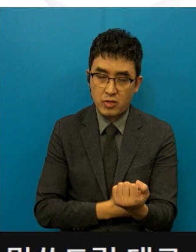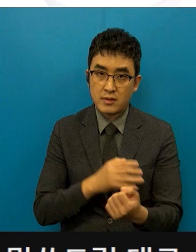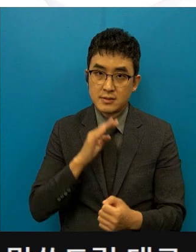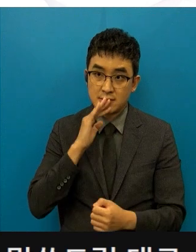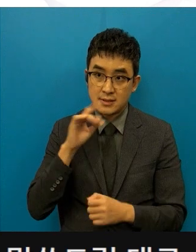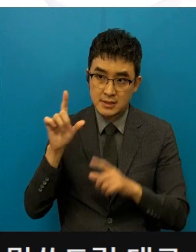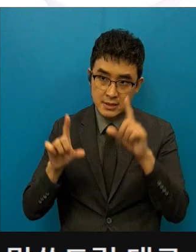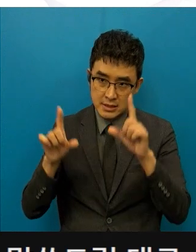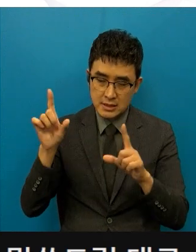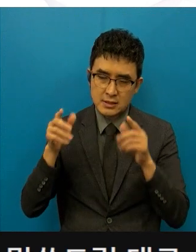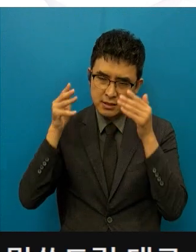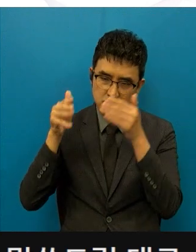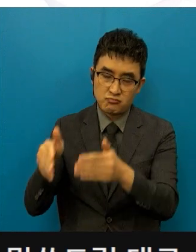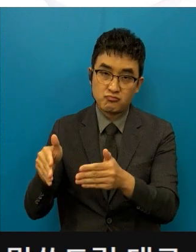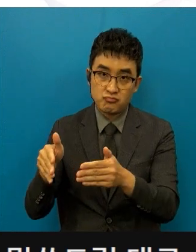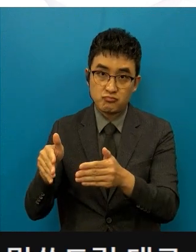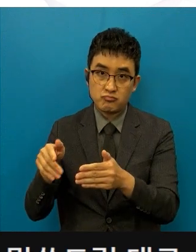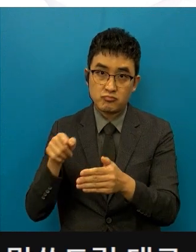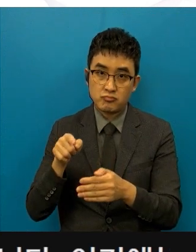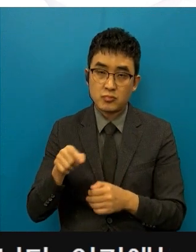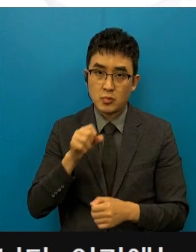I know the